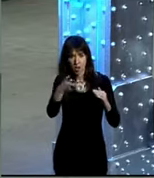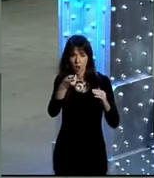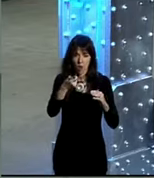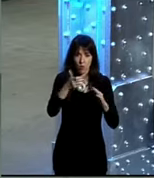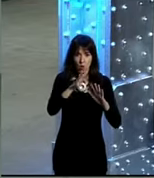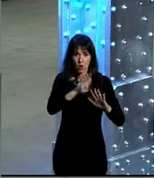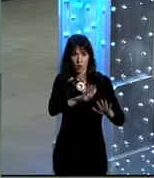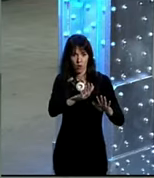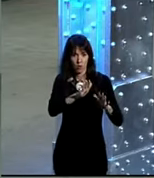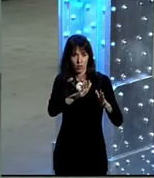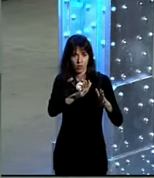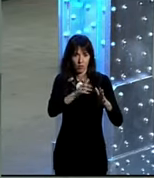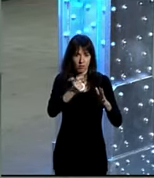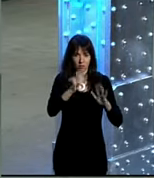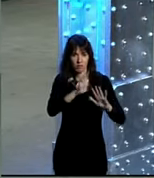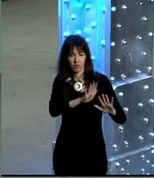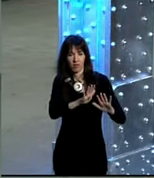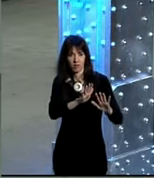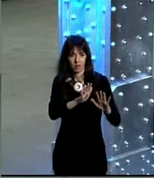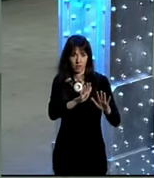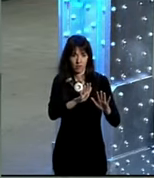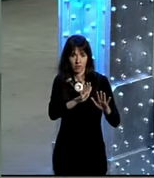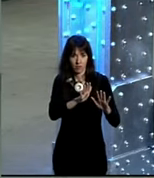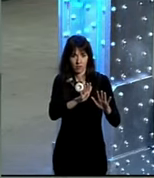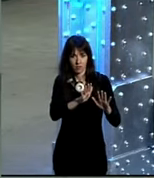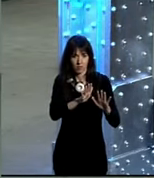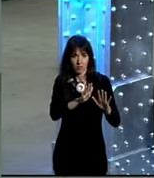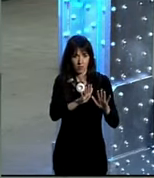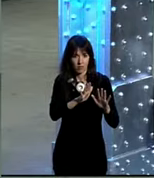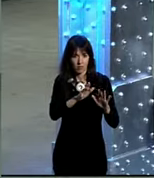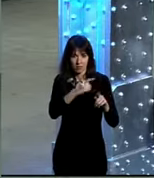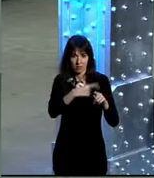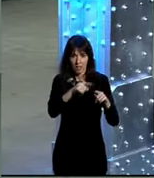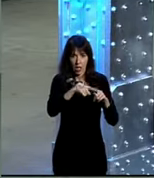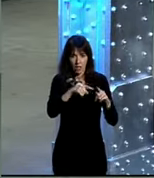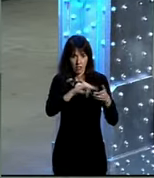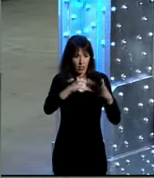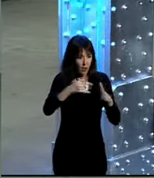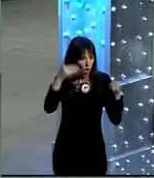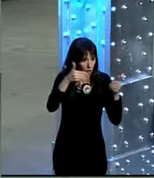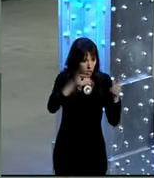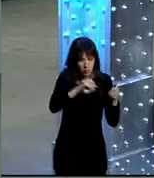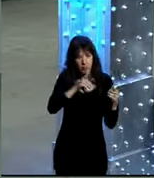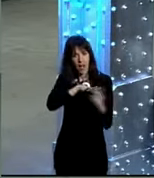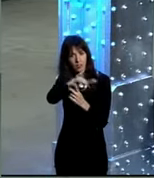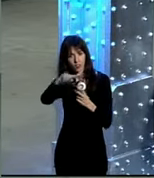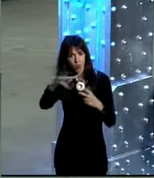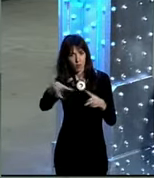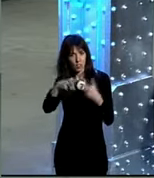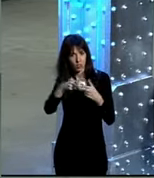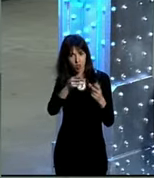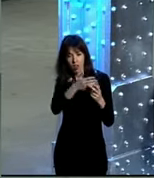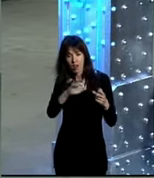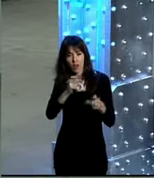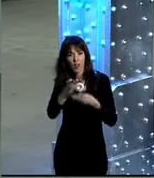with the technology of today. But also to tell the history of a part of our hometown, Vaasa. The place is called Ristinummi,